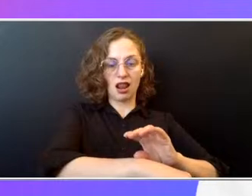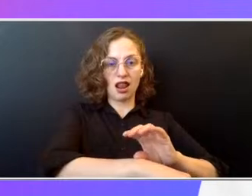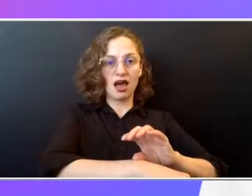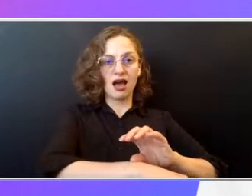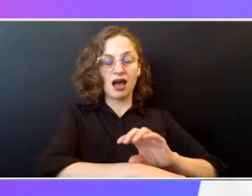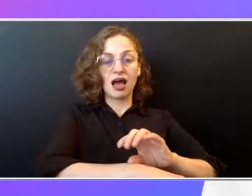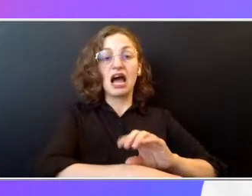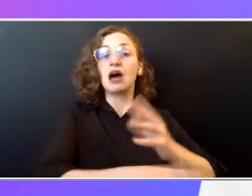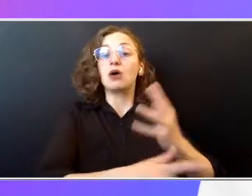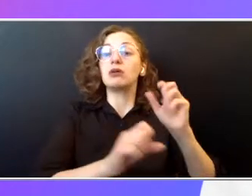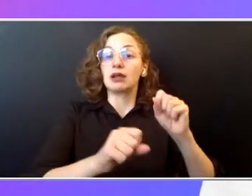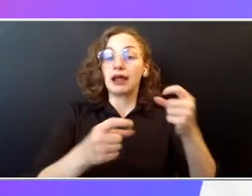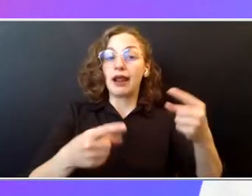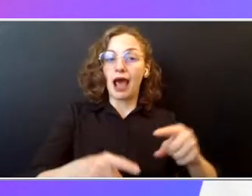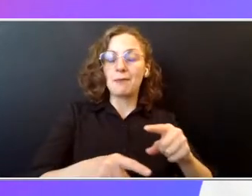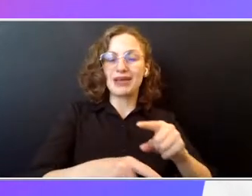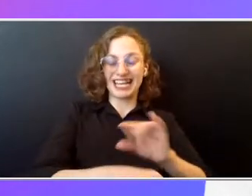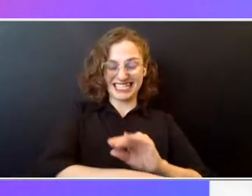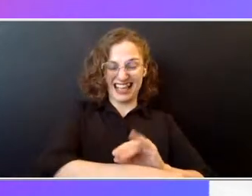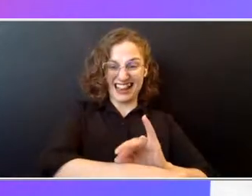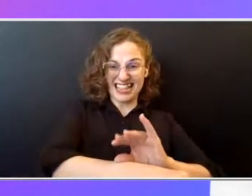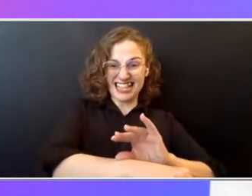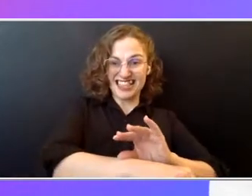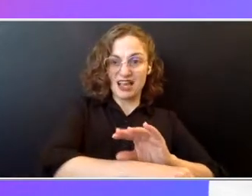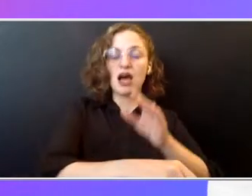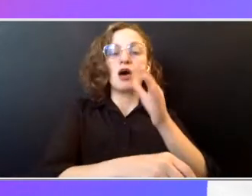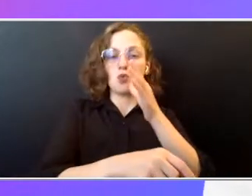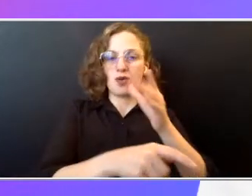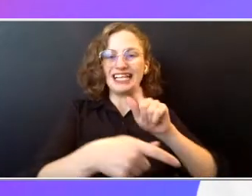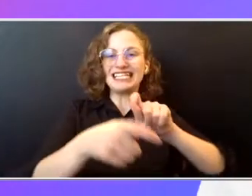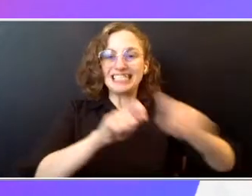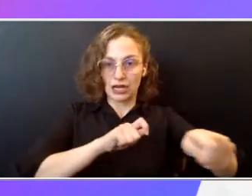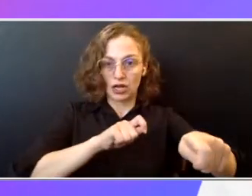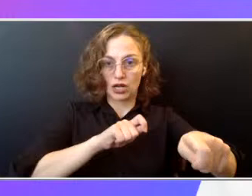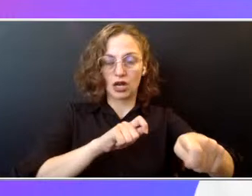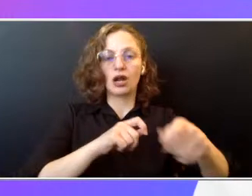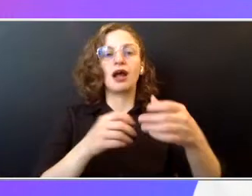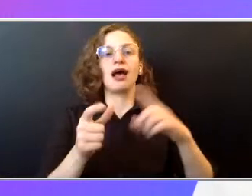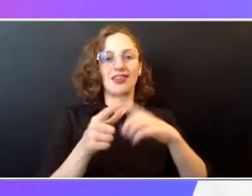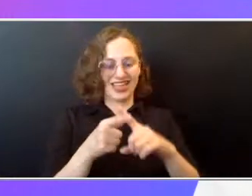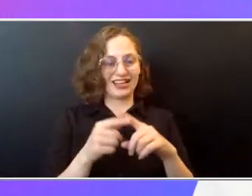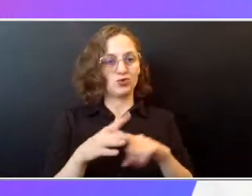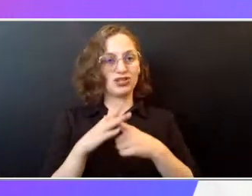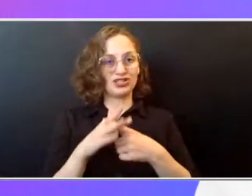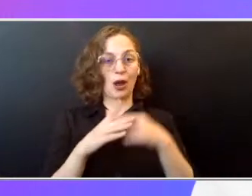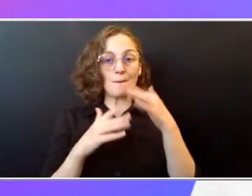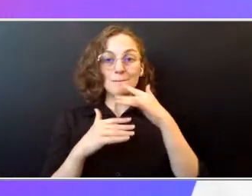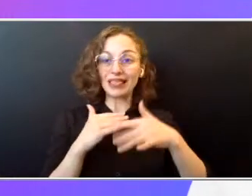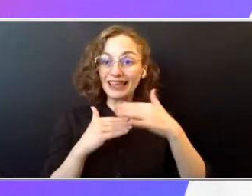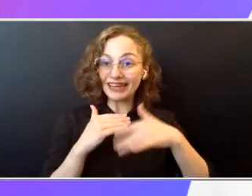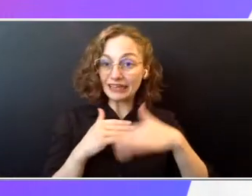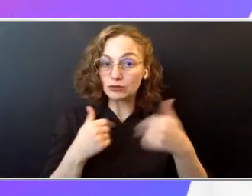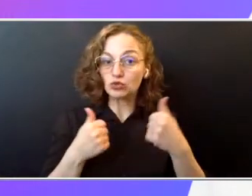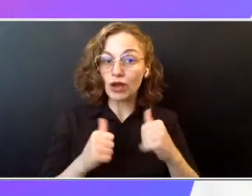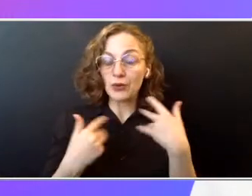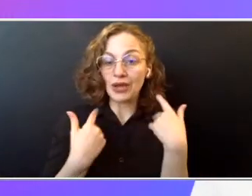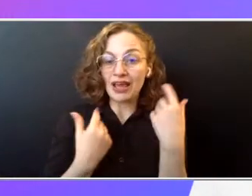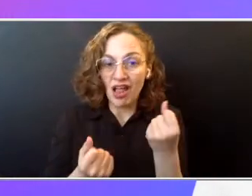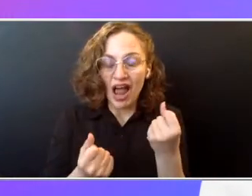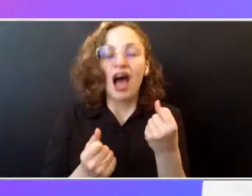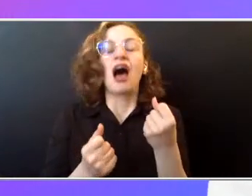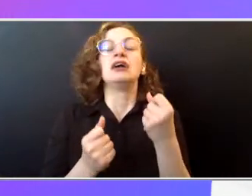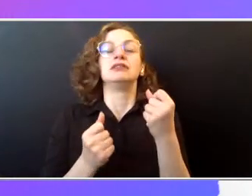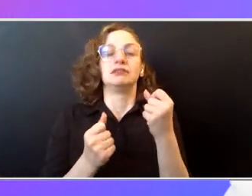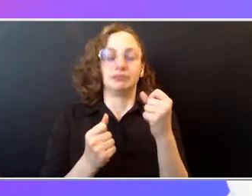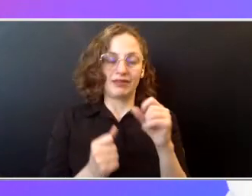And the clot actually causes the event. Now, the good cholesterol is involved with what we call reverse cholesterol